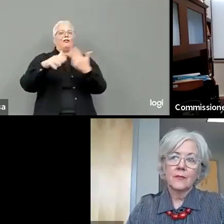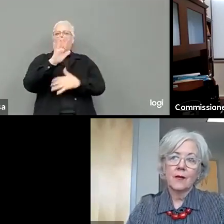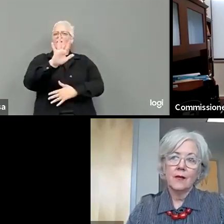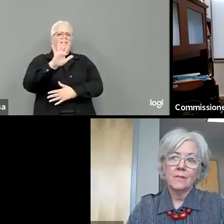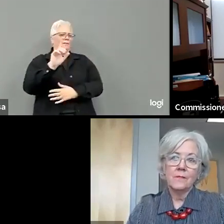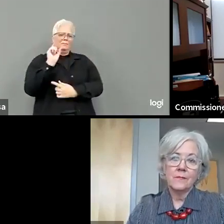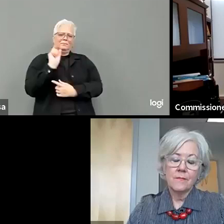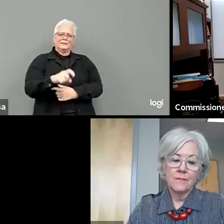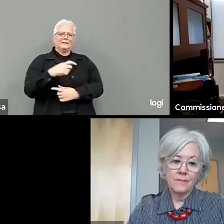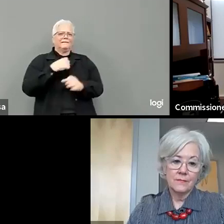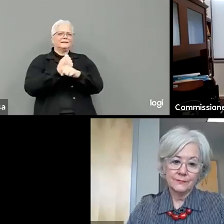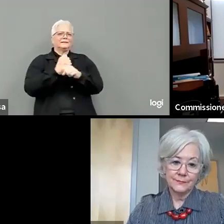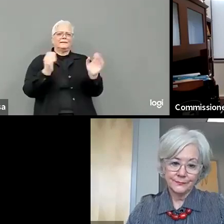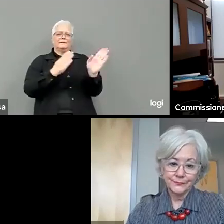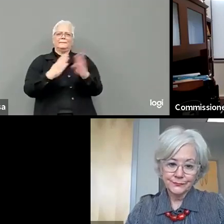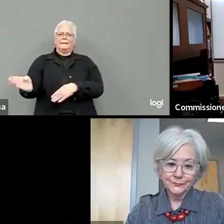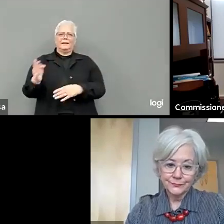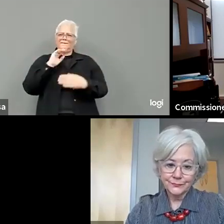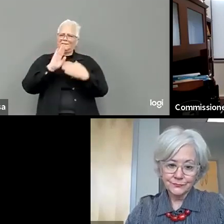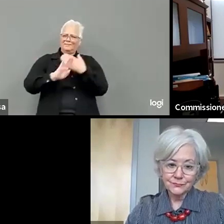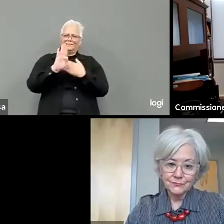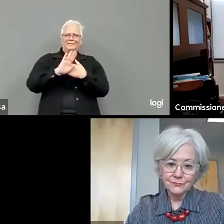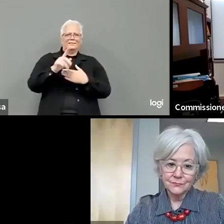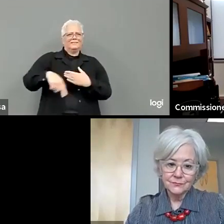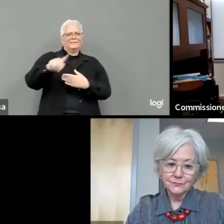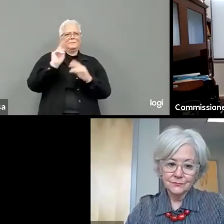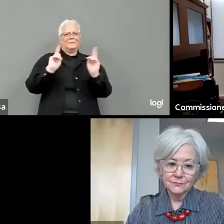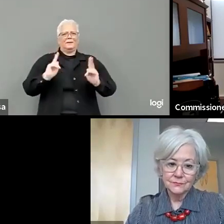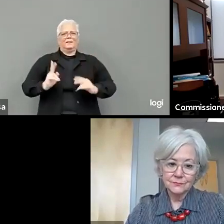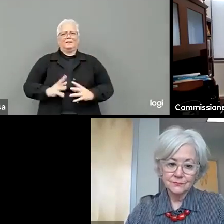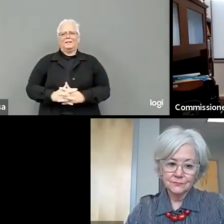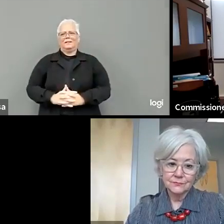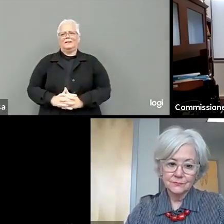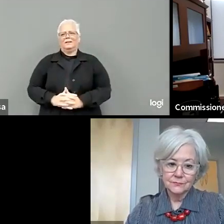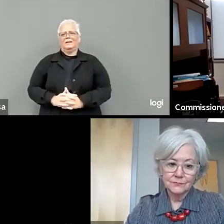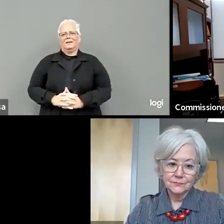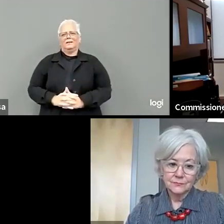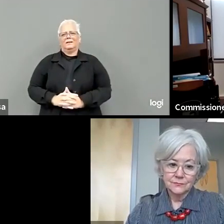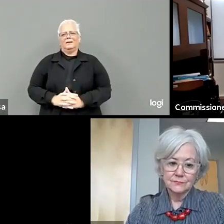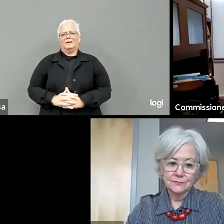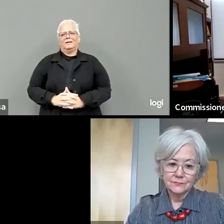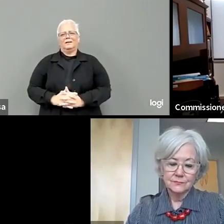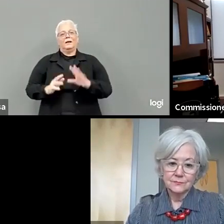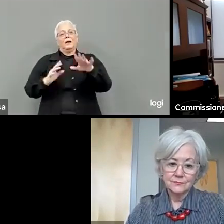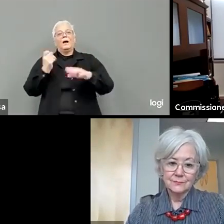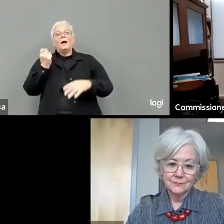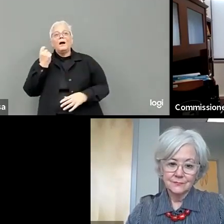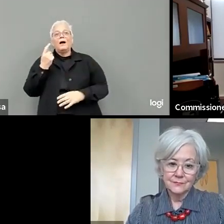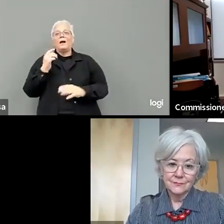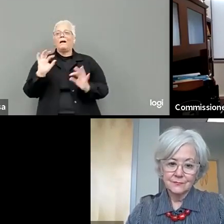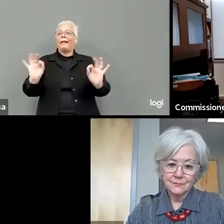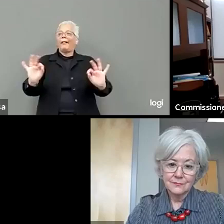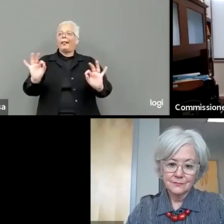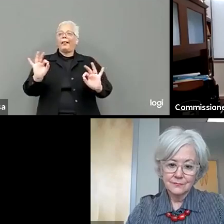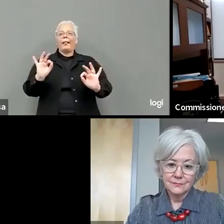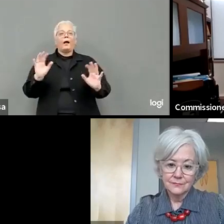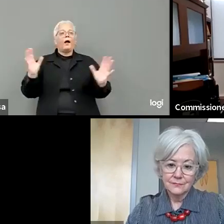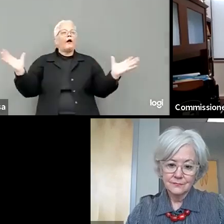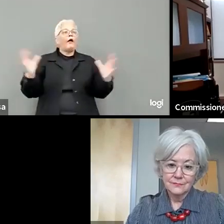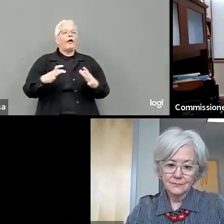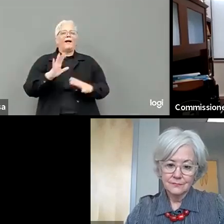that we put that in place is because there's not any simple cookie cutter answer on that. It really depends on the